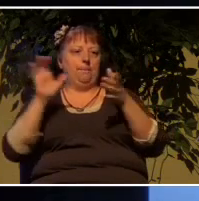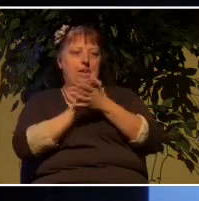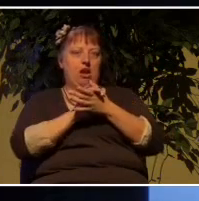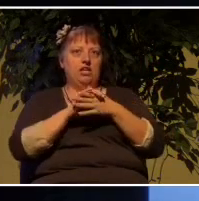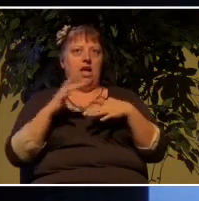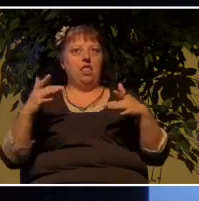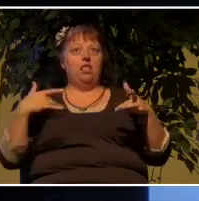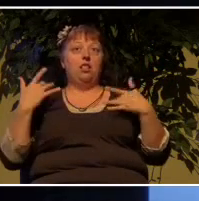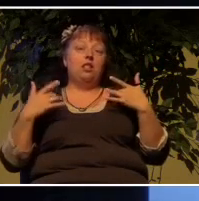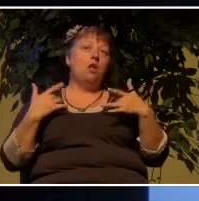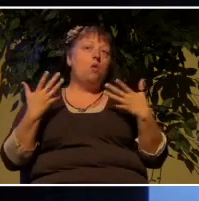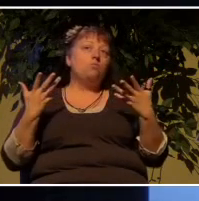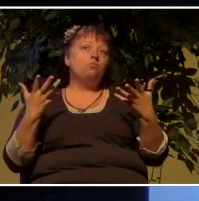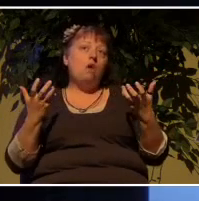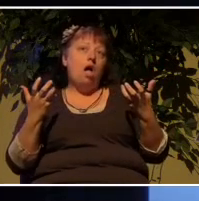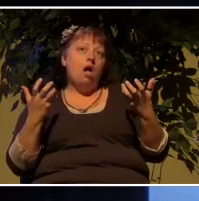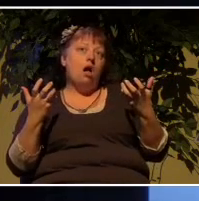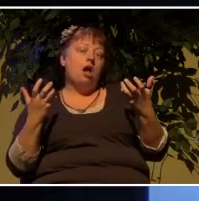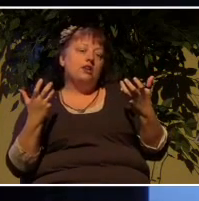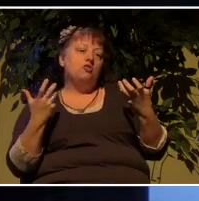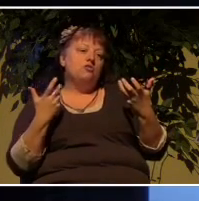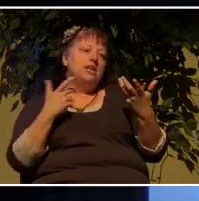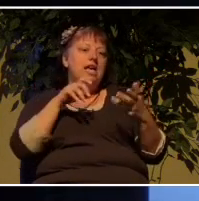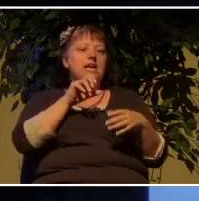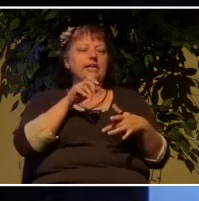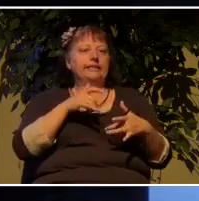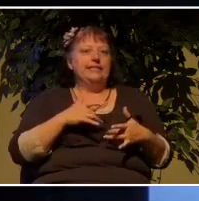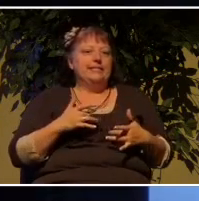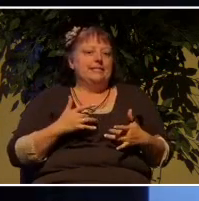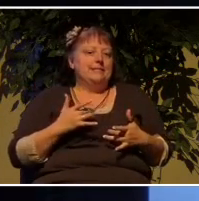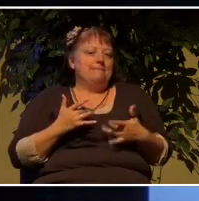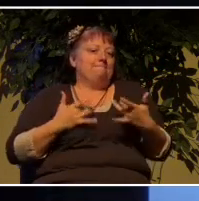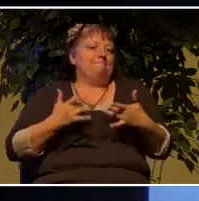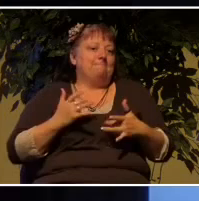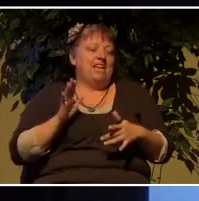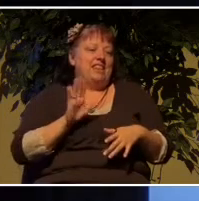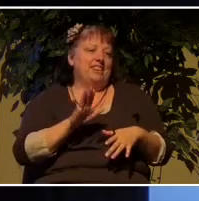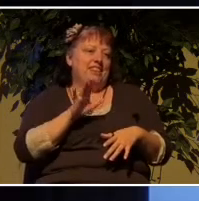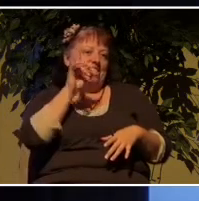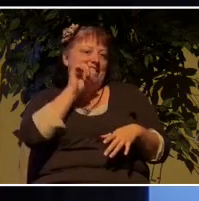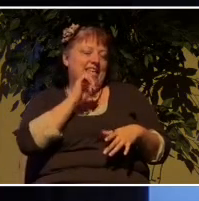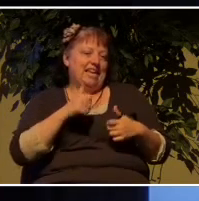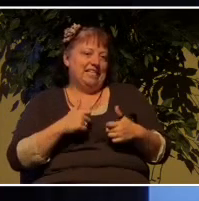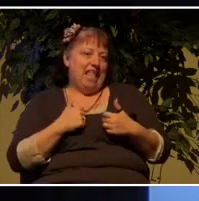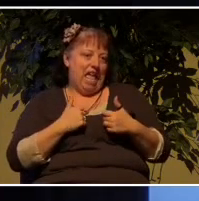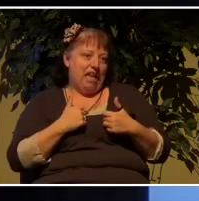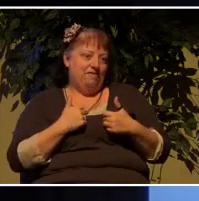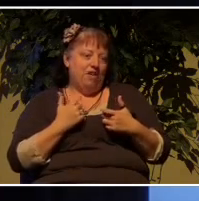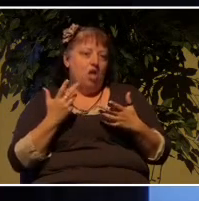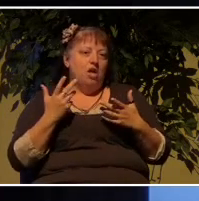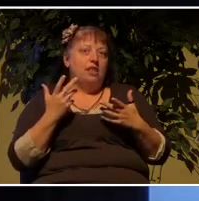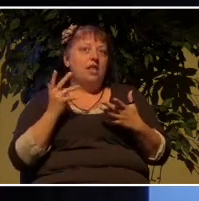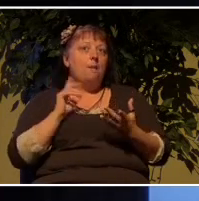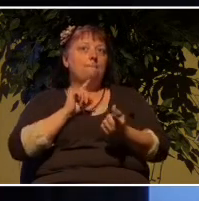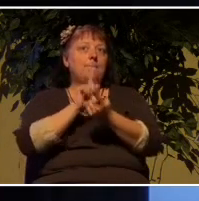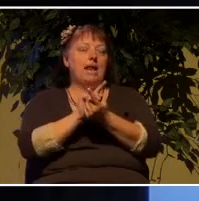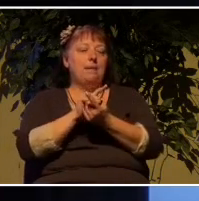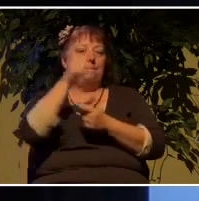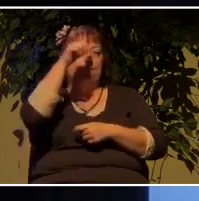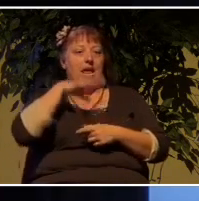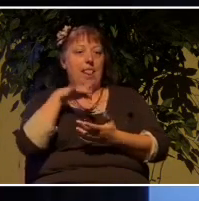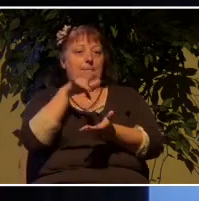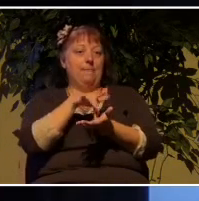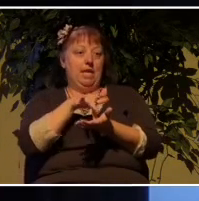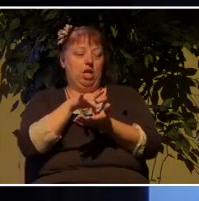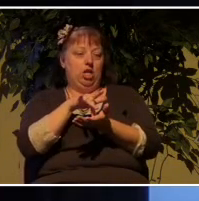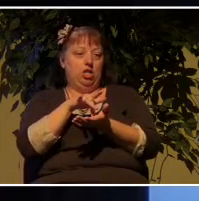And they decided they both liked him and they wanted him to be part of their union with him. But they